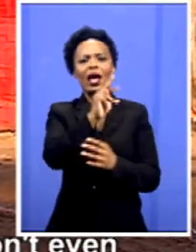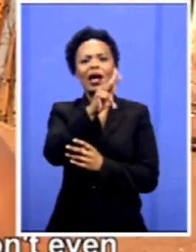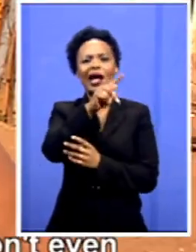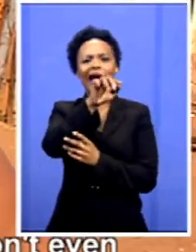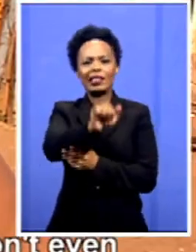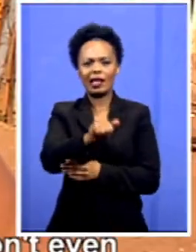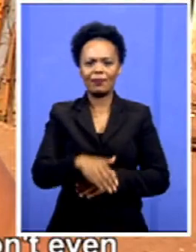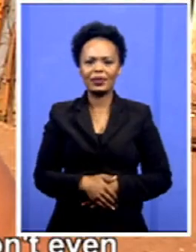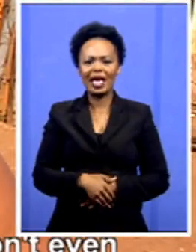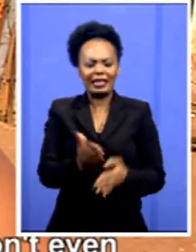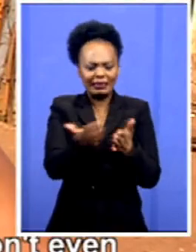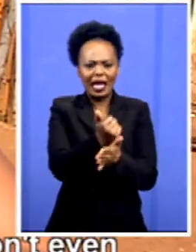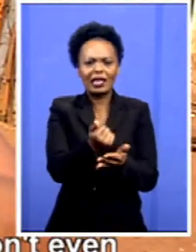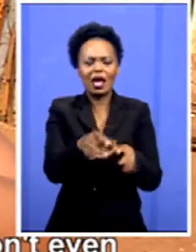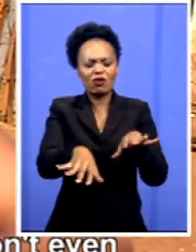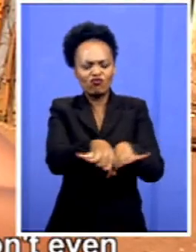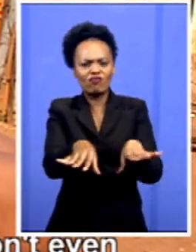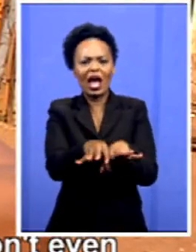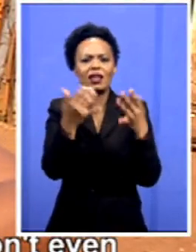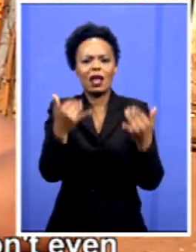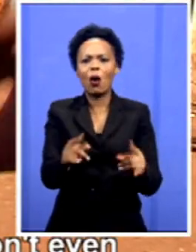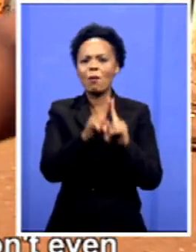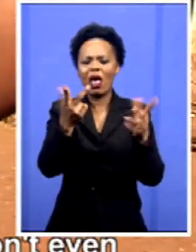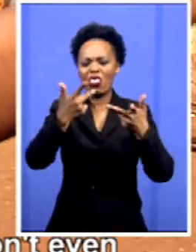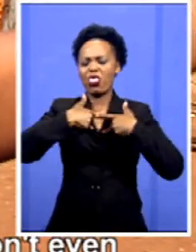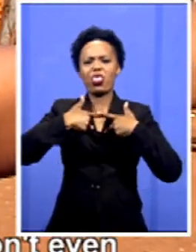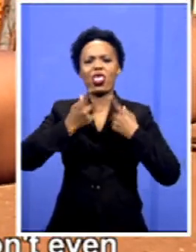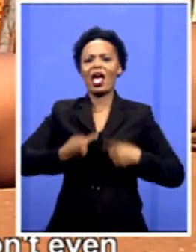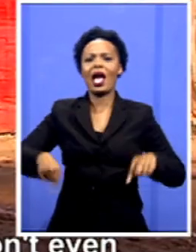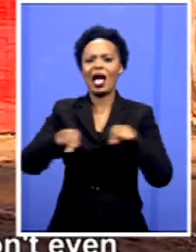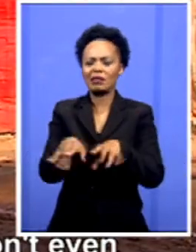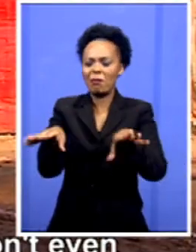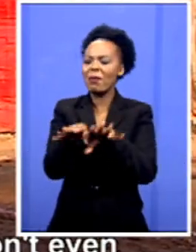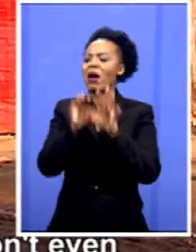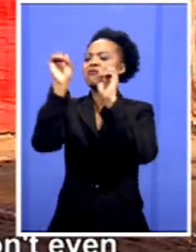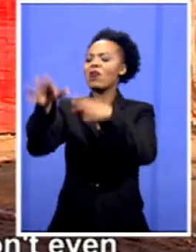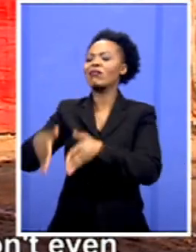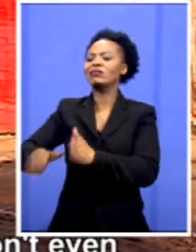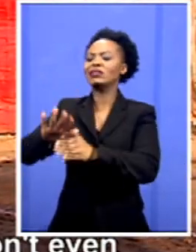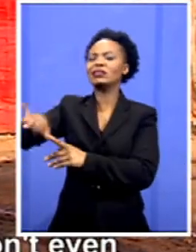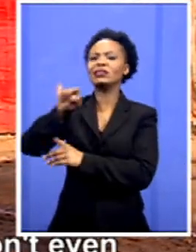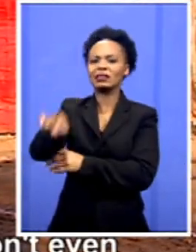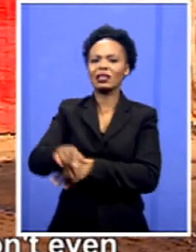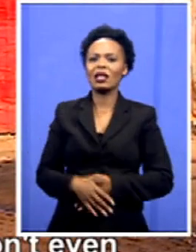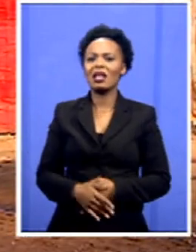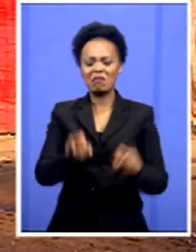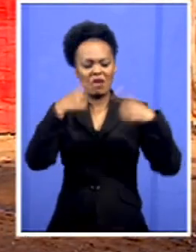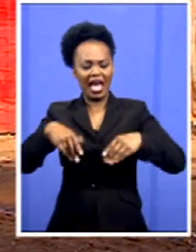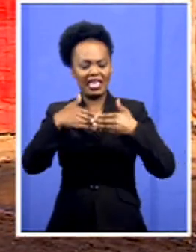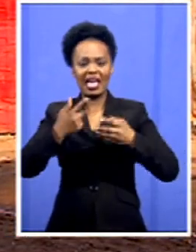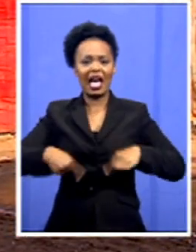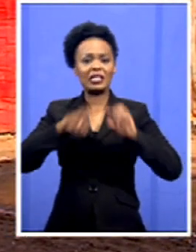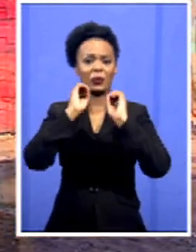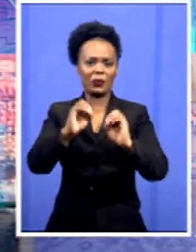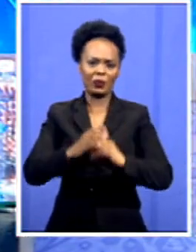Na banka toti di jareteng. Hona je ba gone ga ba sa kena. Re latlhela toti ka mane. Le teng ga ba fitla ba na taba le gona.